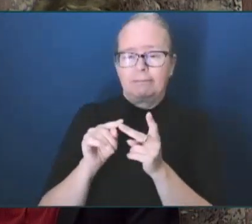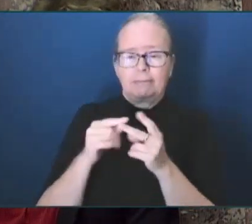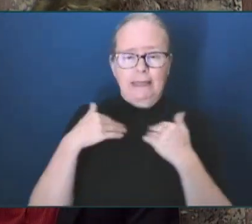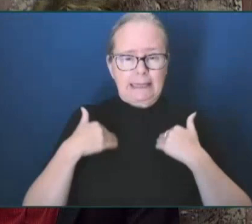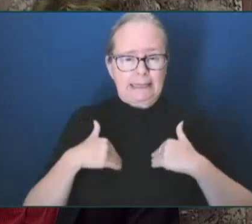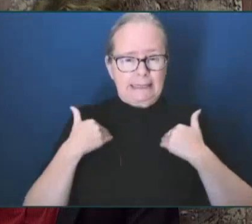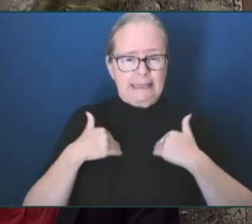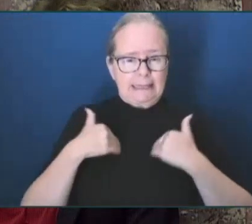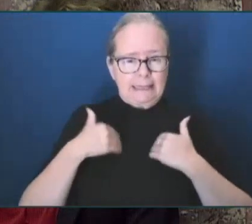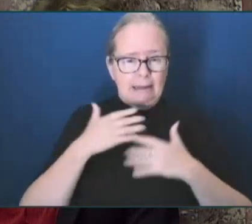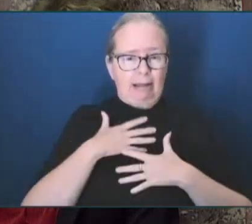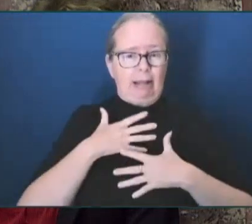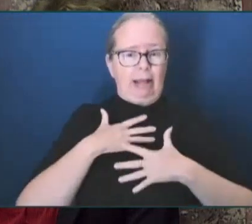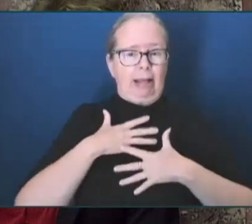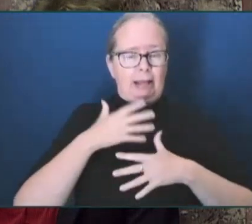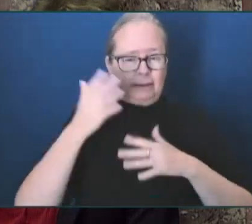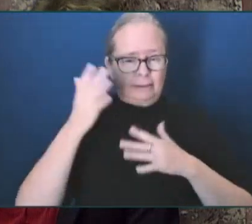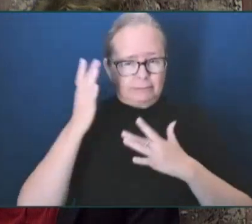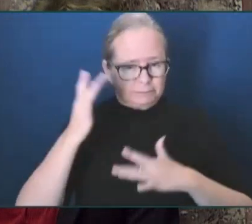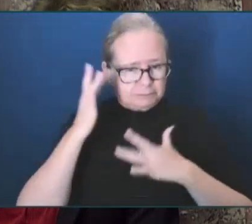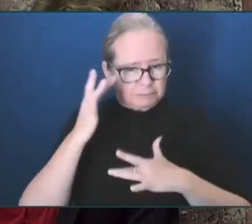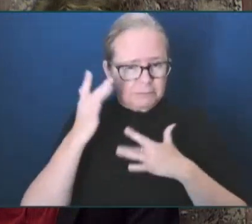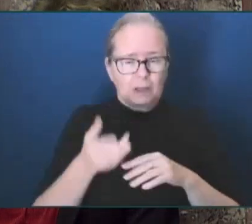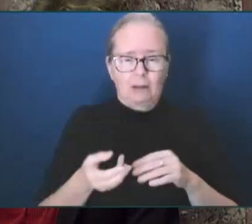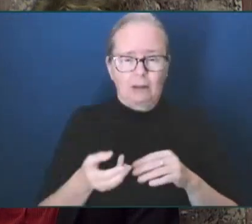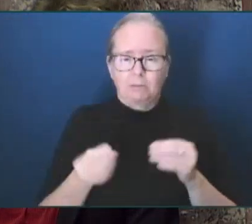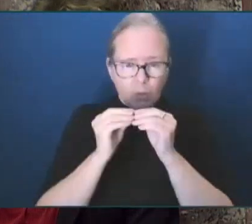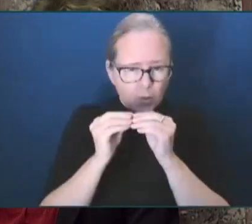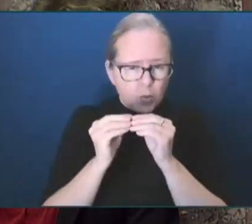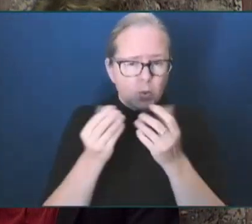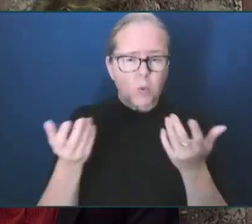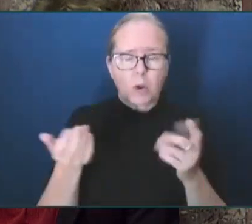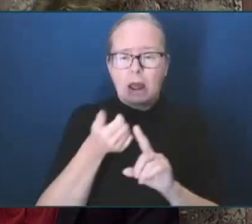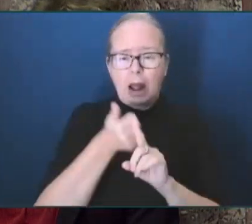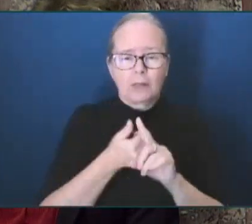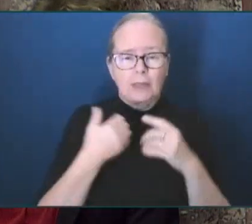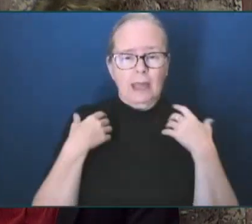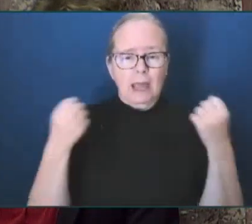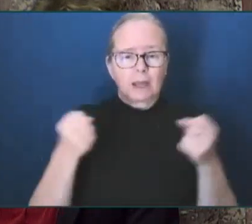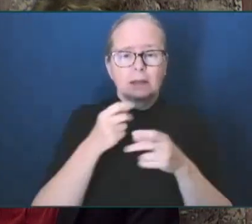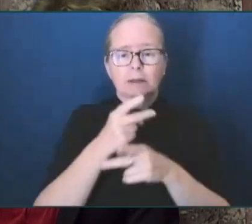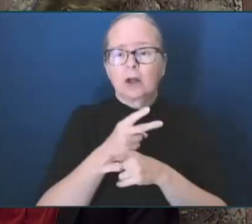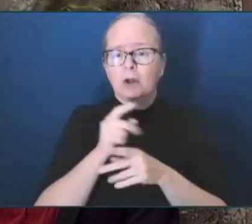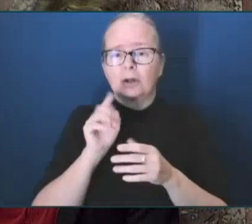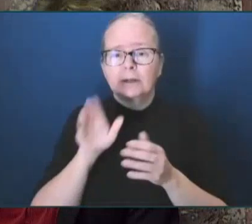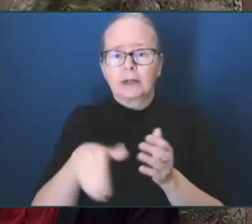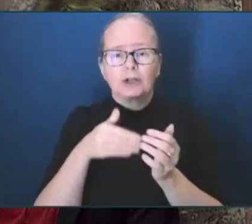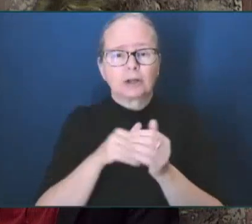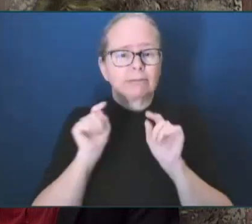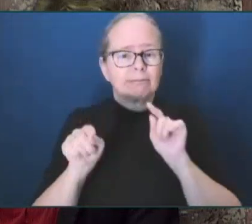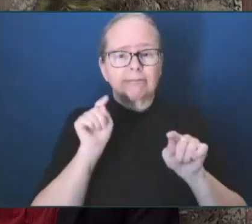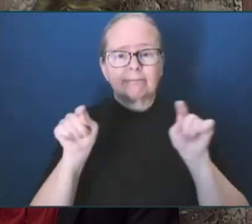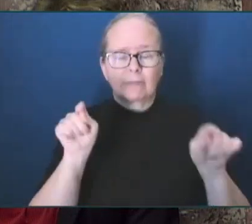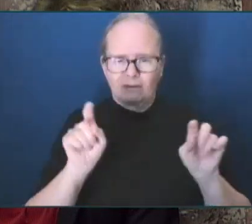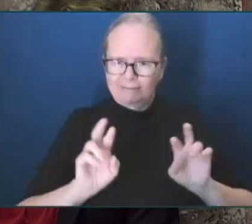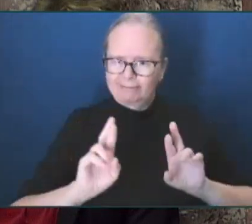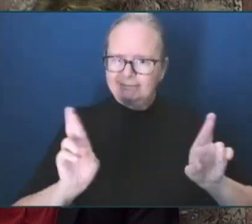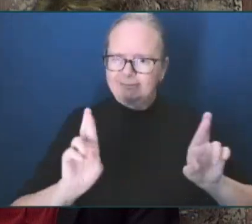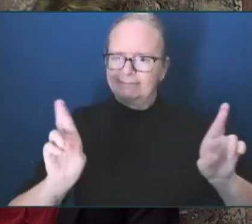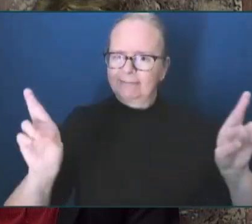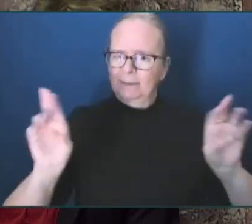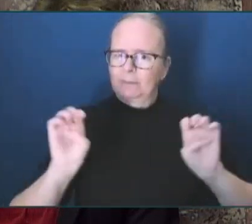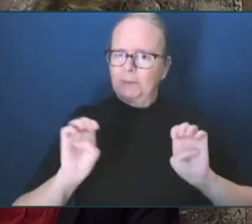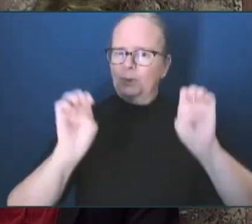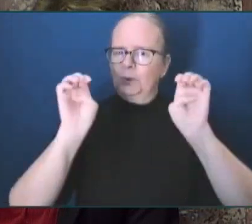BC, and that is the strength of public healthcare, to prepare for exactly those things. So every health authority and